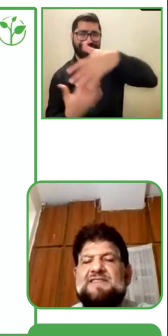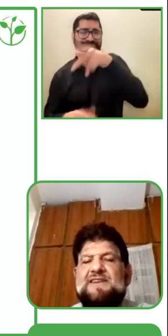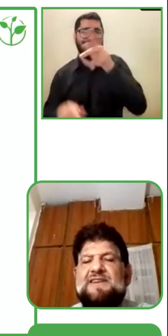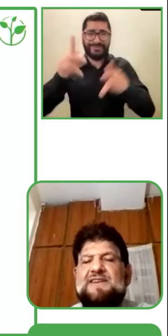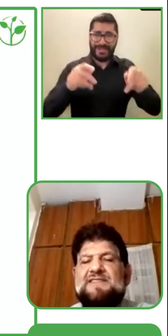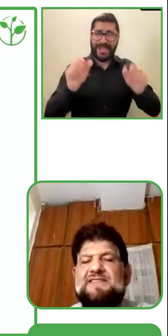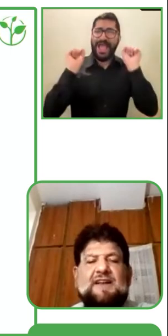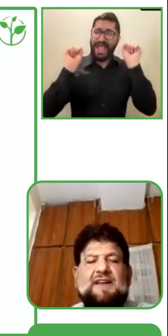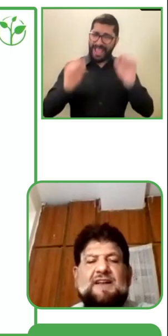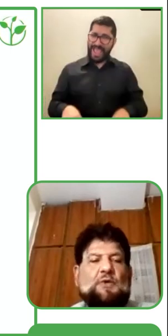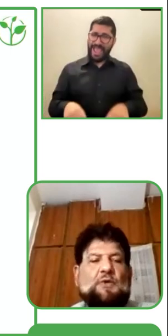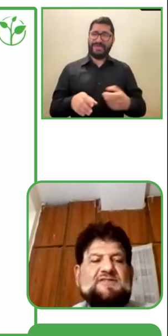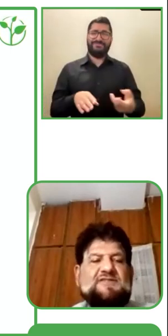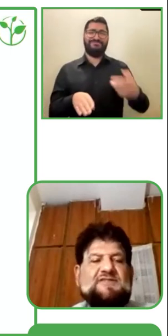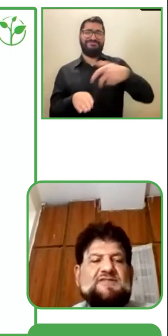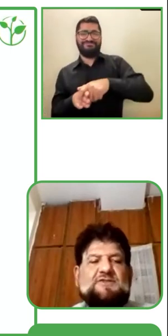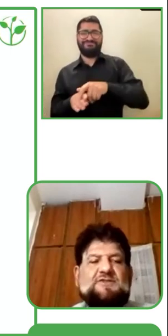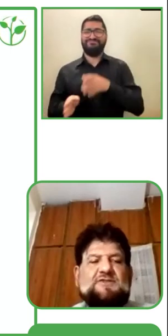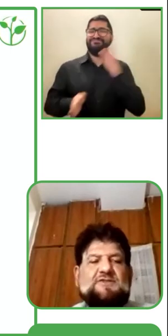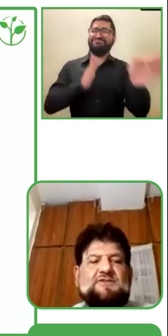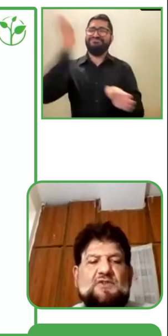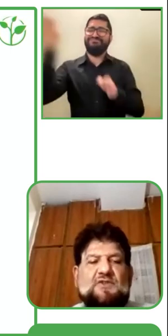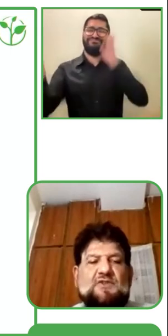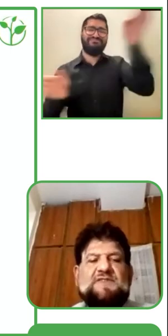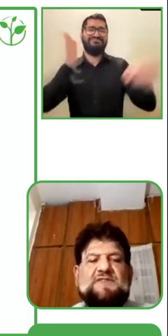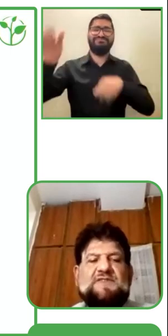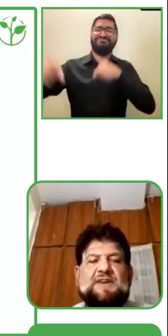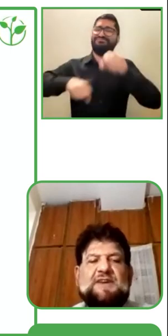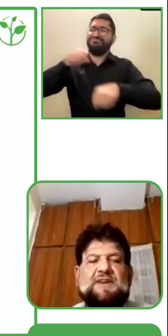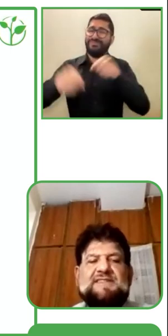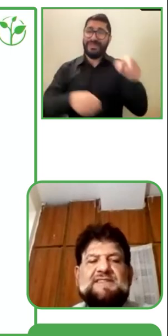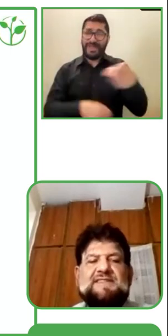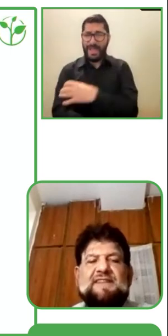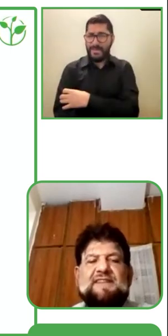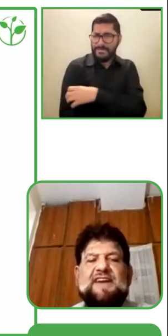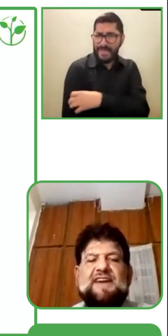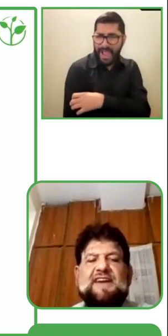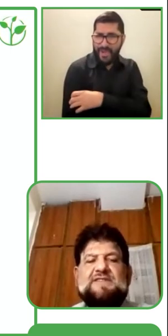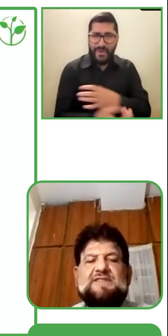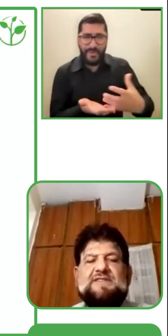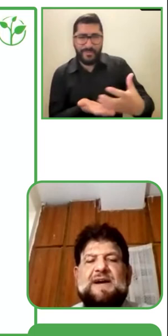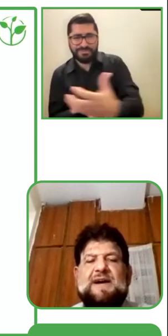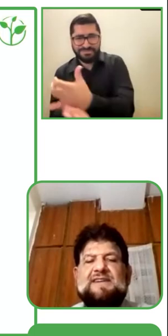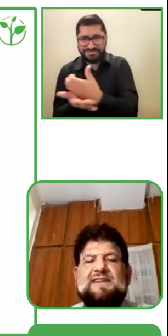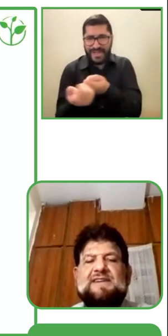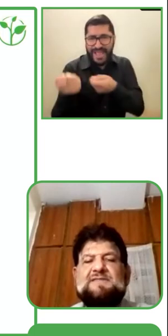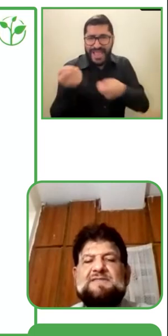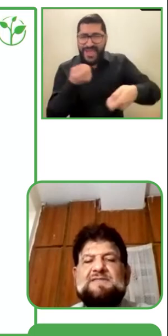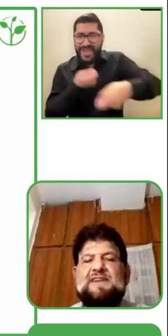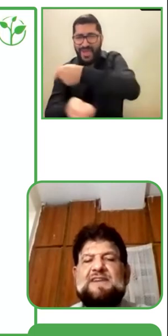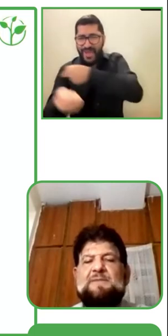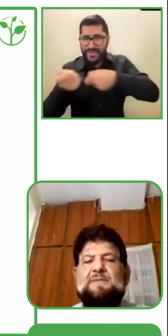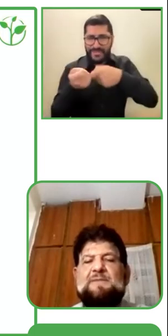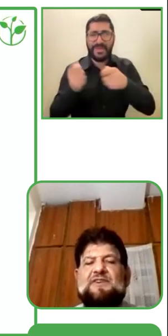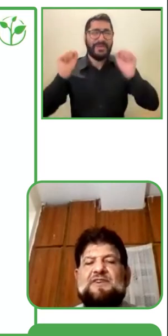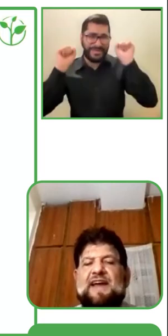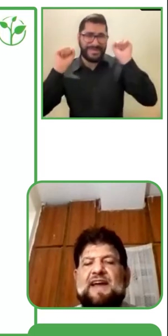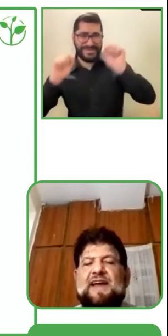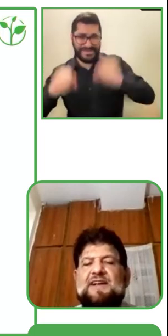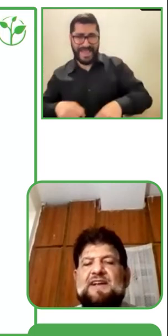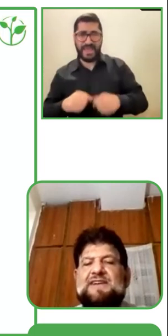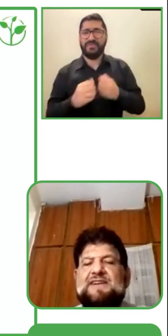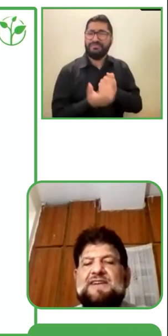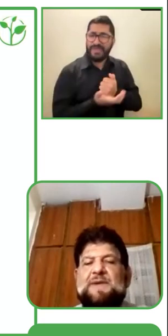with disabilities was also considered to be improved because they can use their bicycles as a mobile shop or